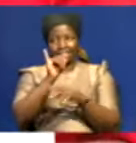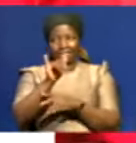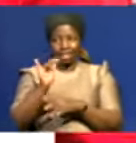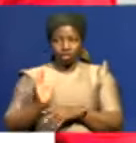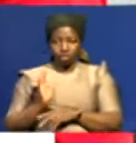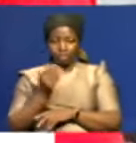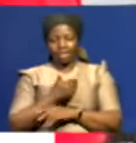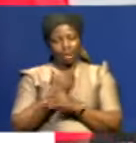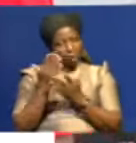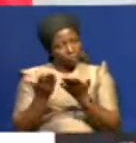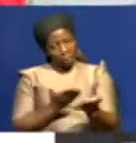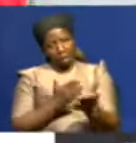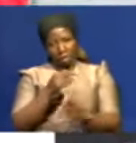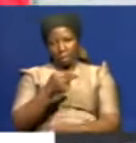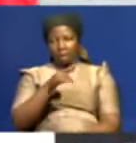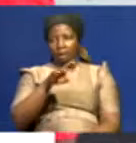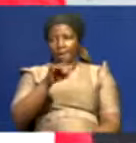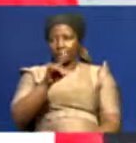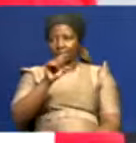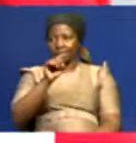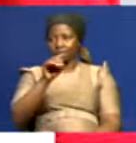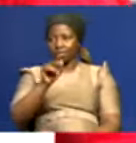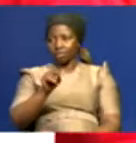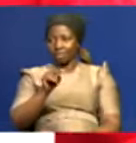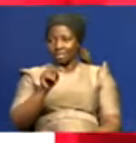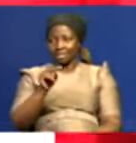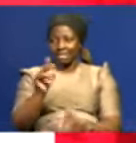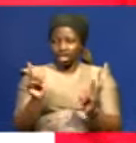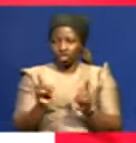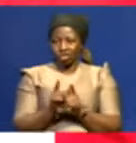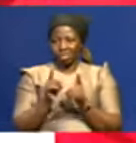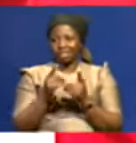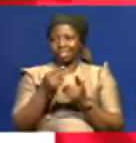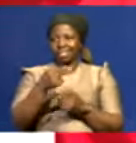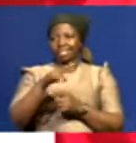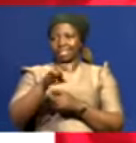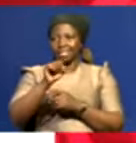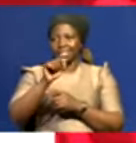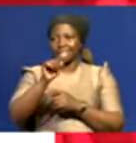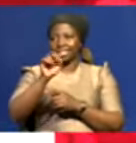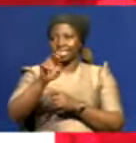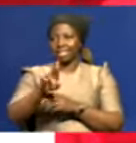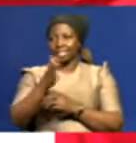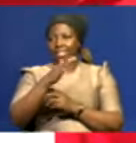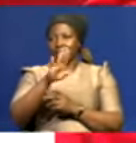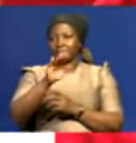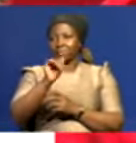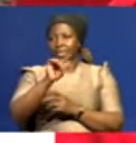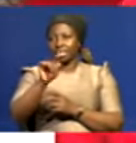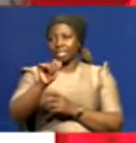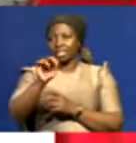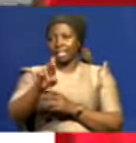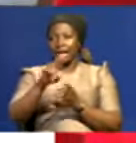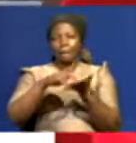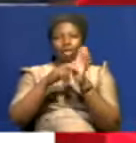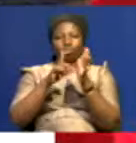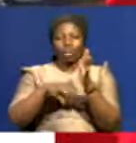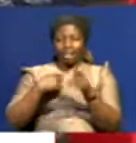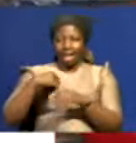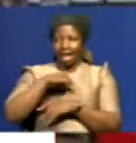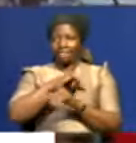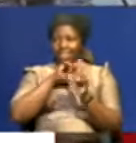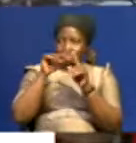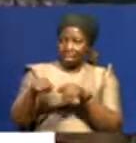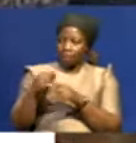karibu sana Hudson. Thank you, sir. In a nutshell, Hustlers Bazaar, what is it all about? We were here on Wednesday when it was being set